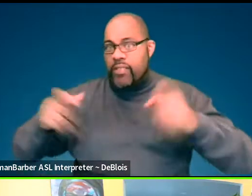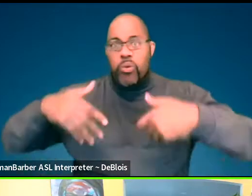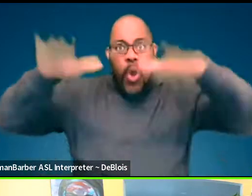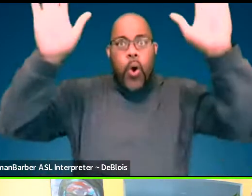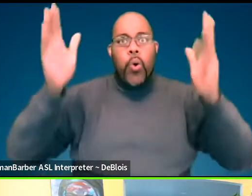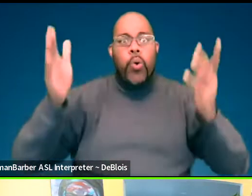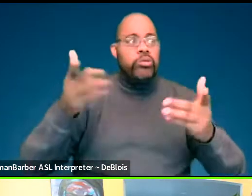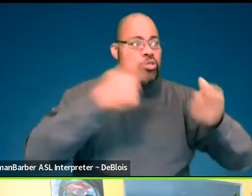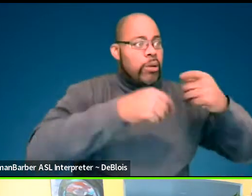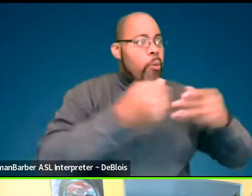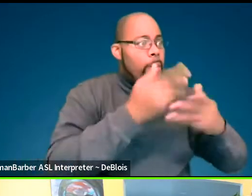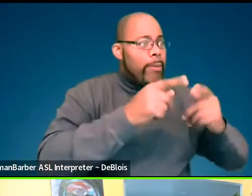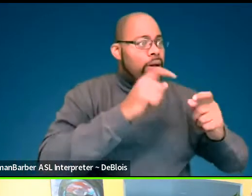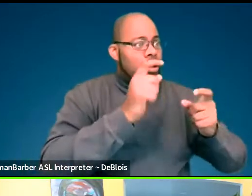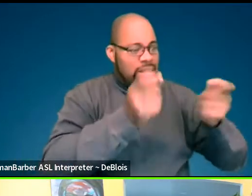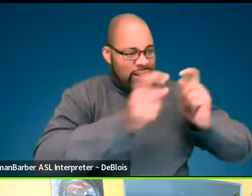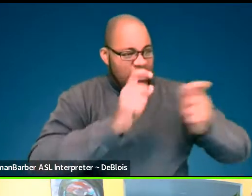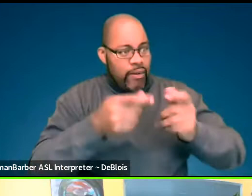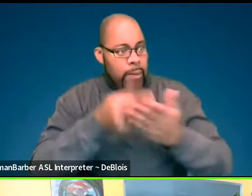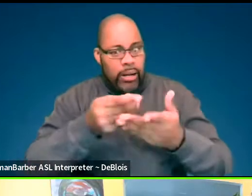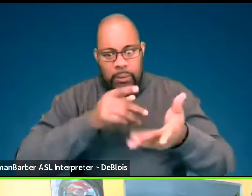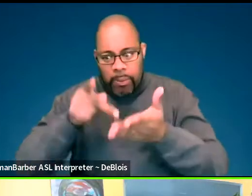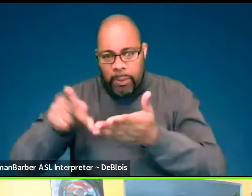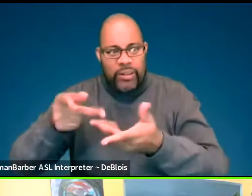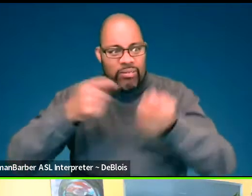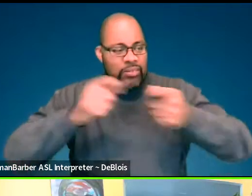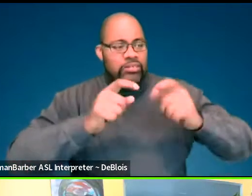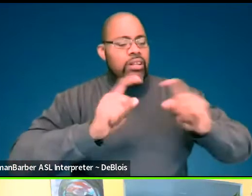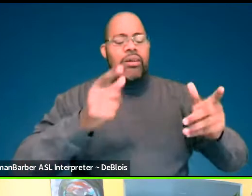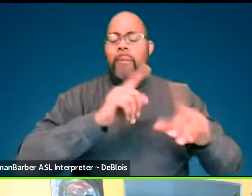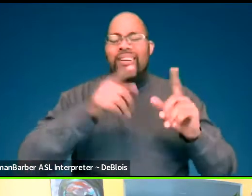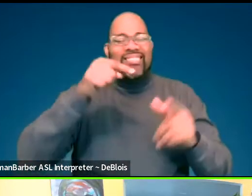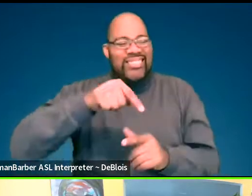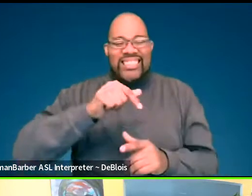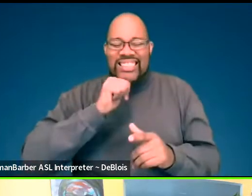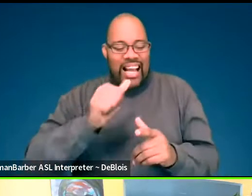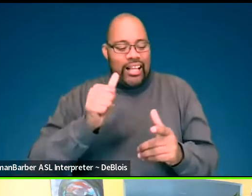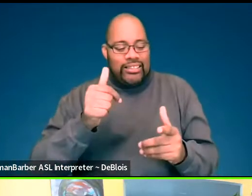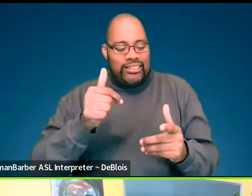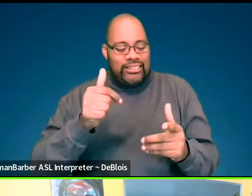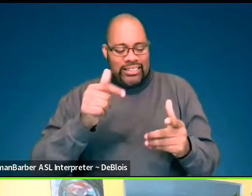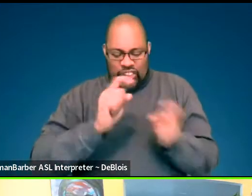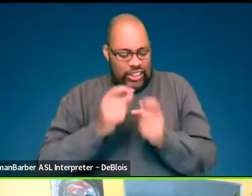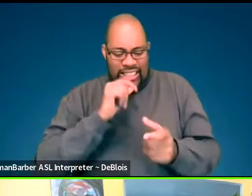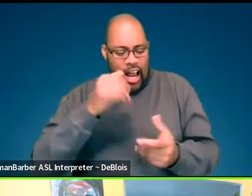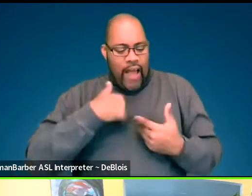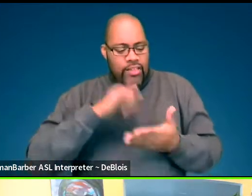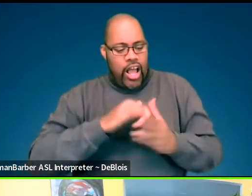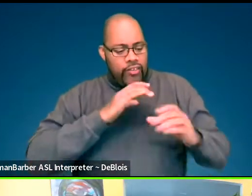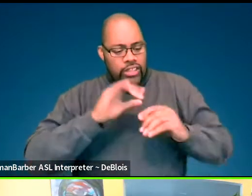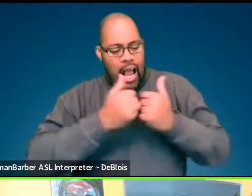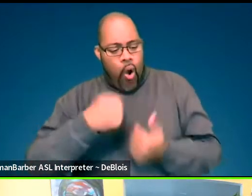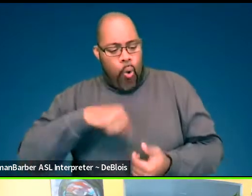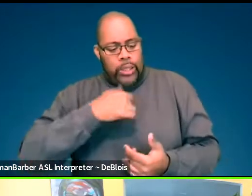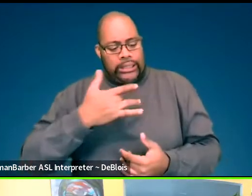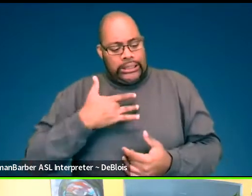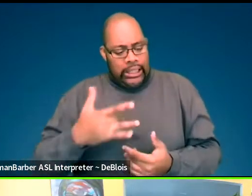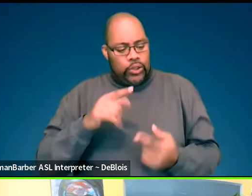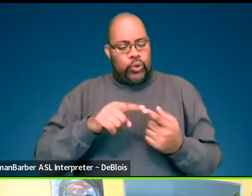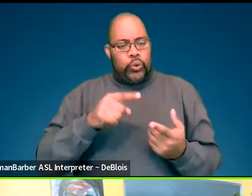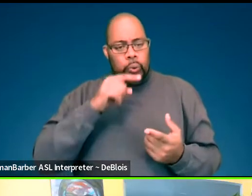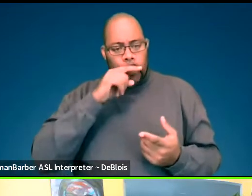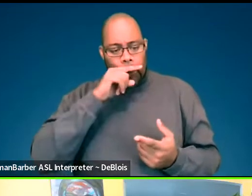certificate. And there's not this sort of larger conversation around how we actually tend to be